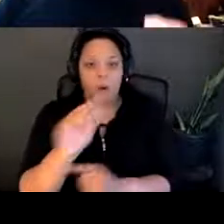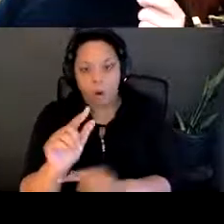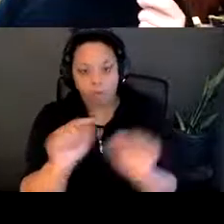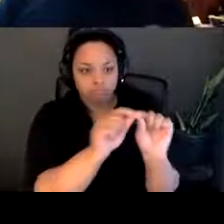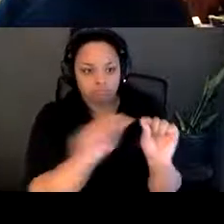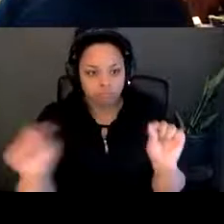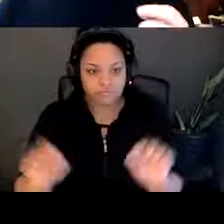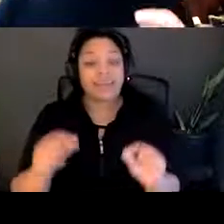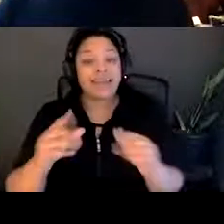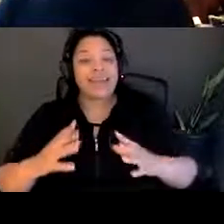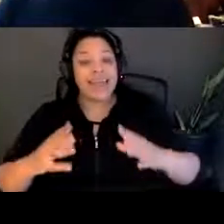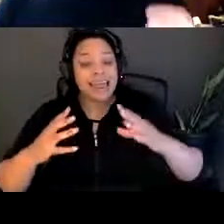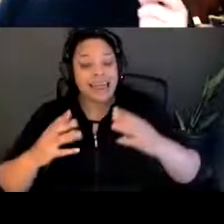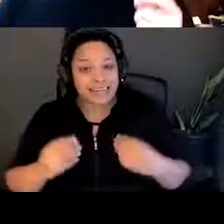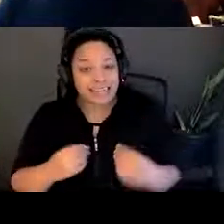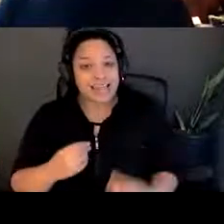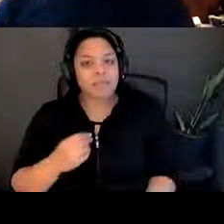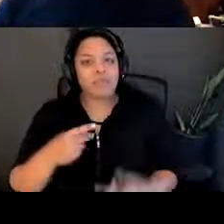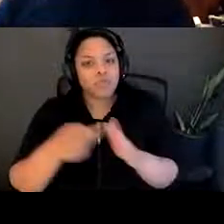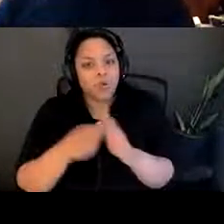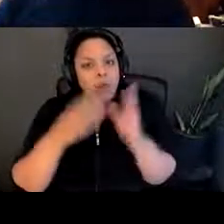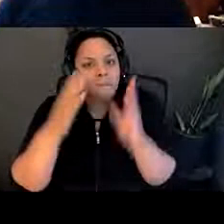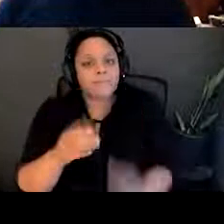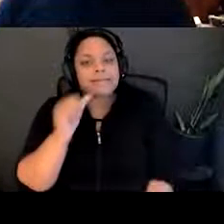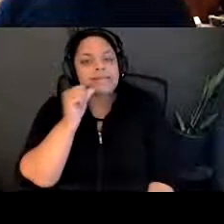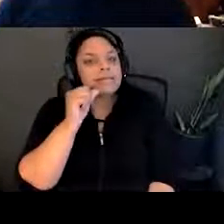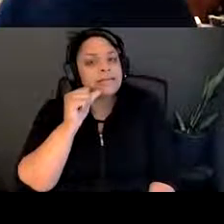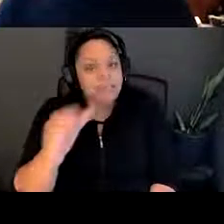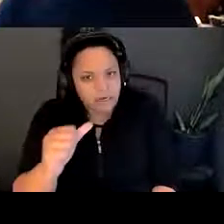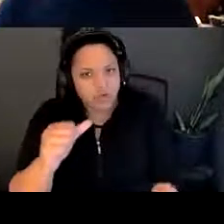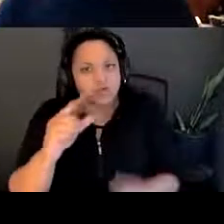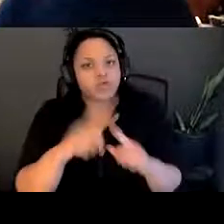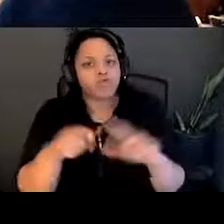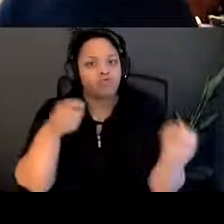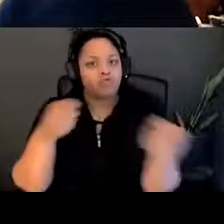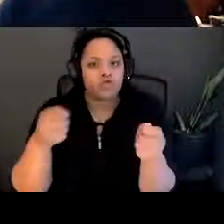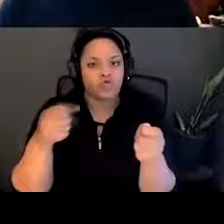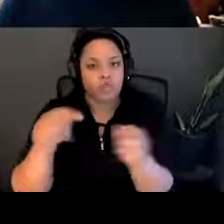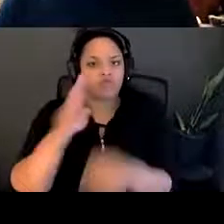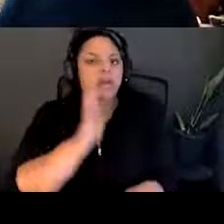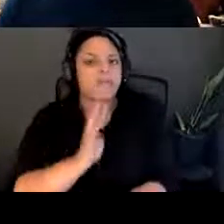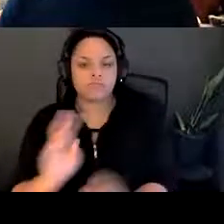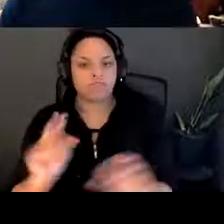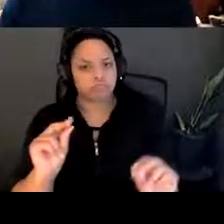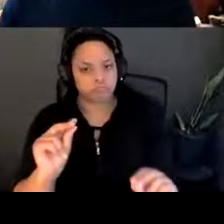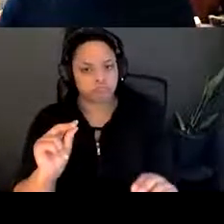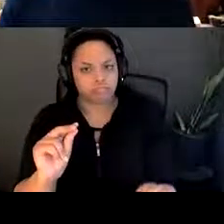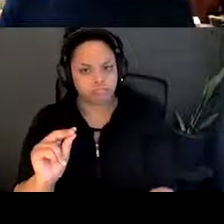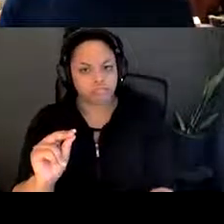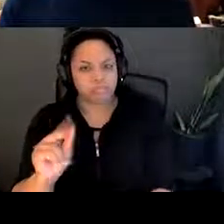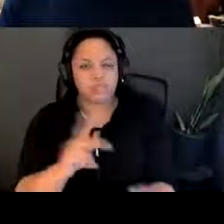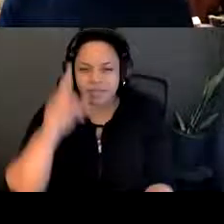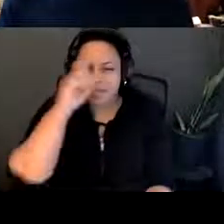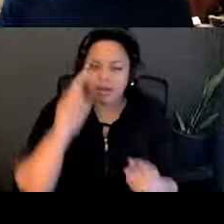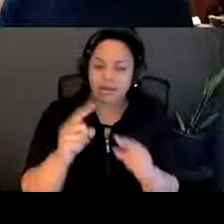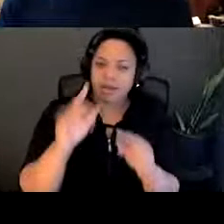acceptance requires one not to control cravings, which paradoxically